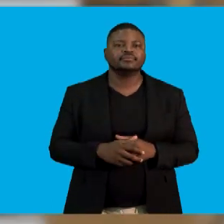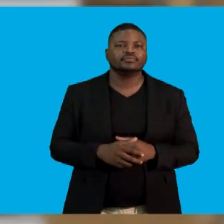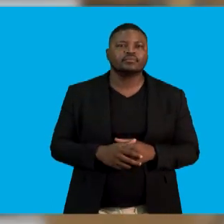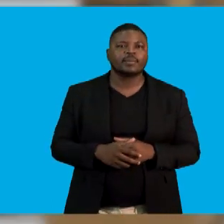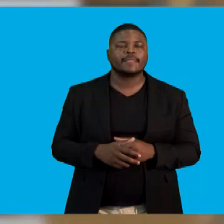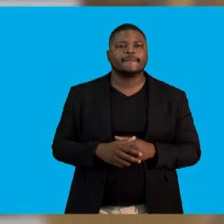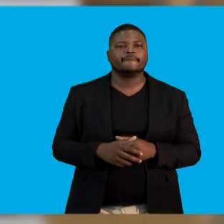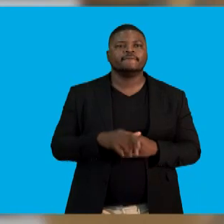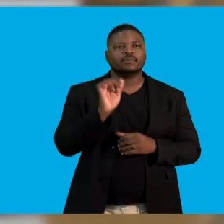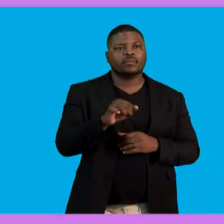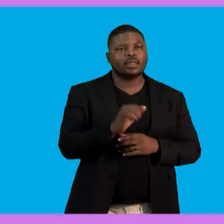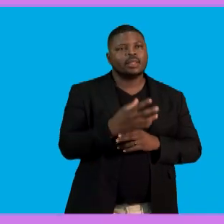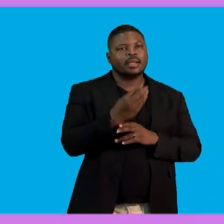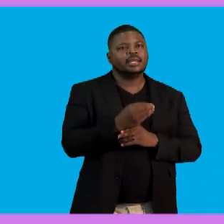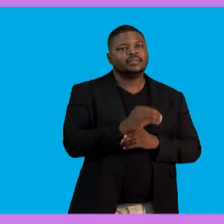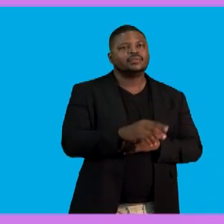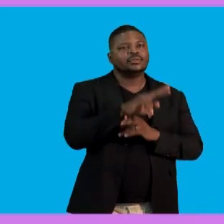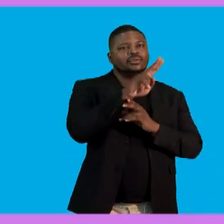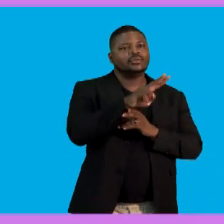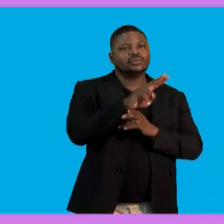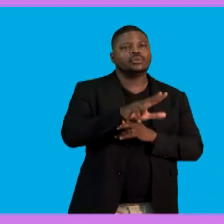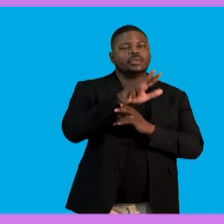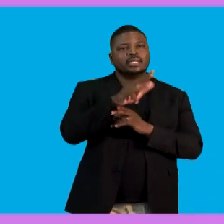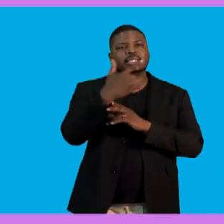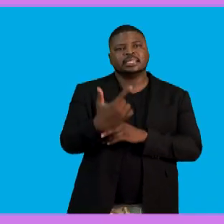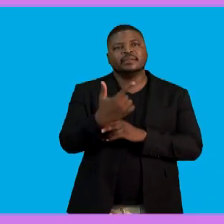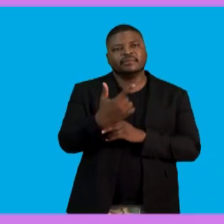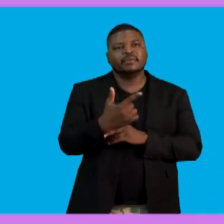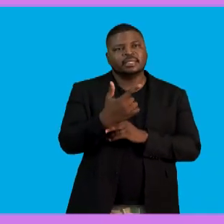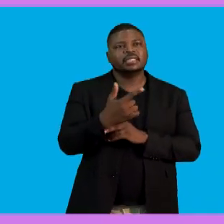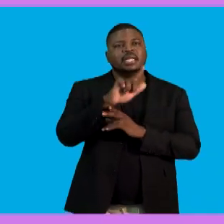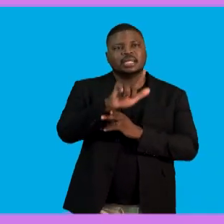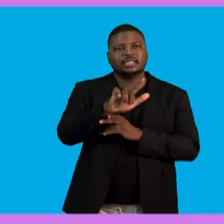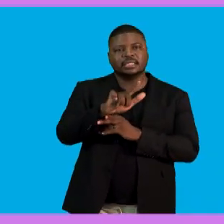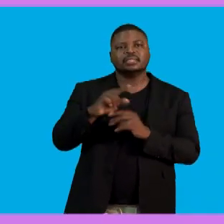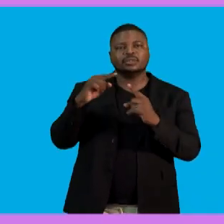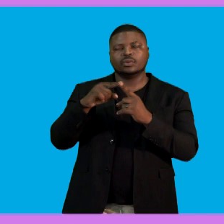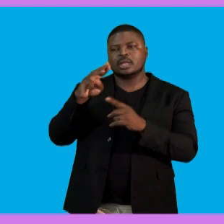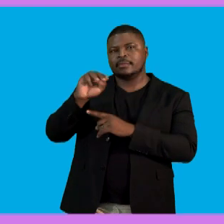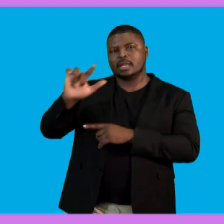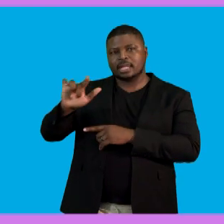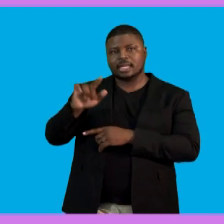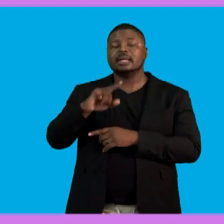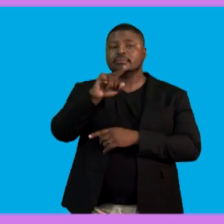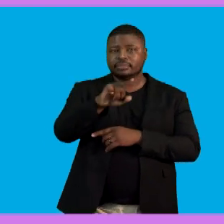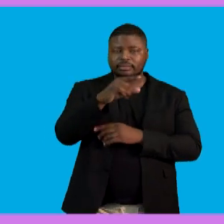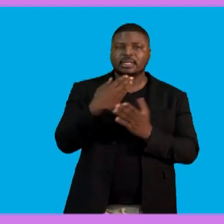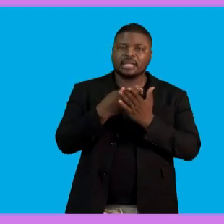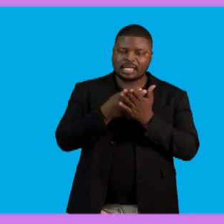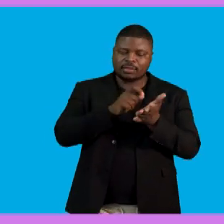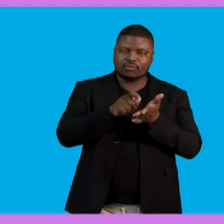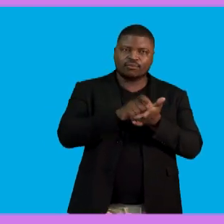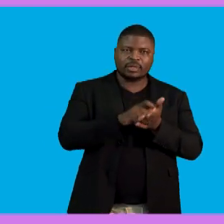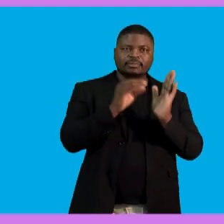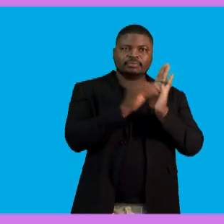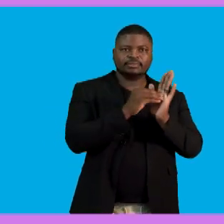Then let's do this together. We've got 287 liters to milliliters. Write your Keke down so that it makes it easy for you to remember what